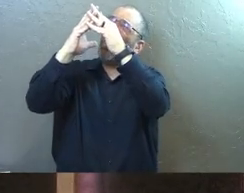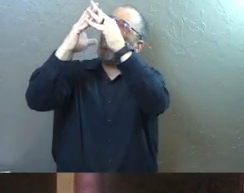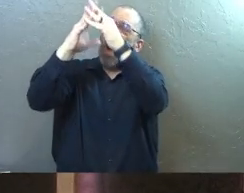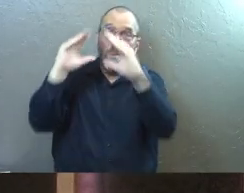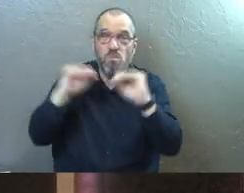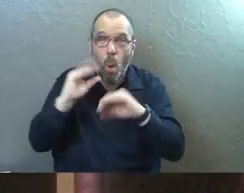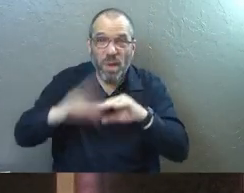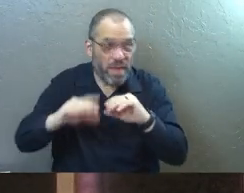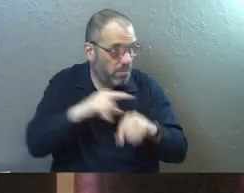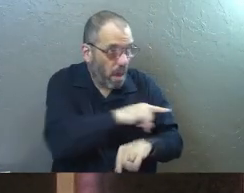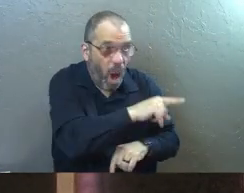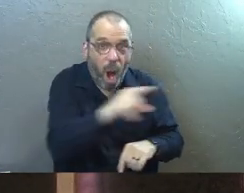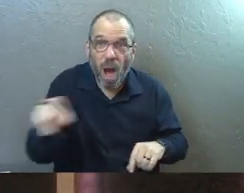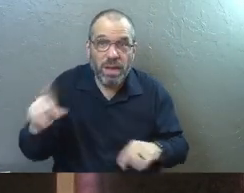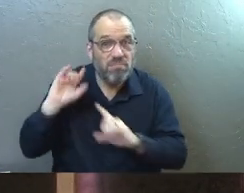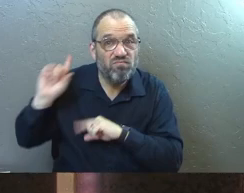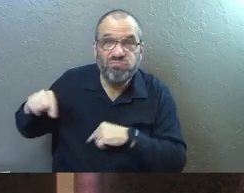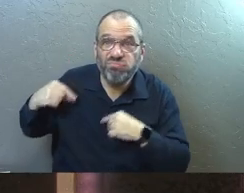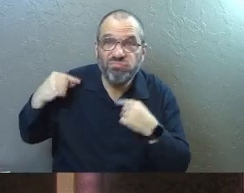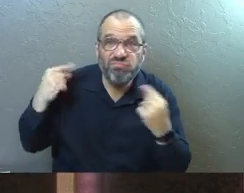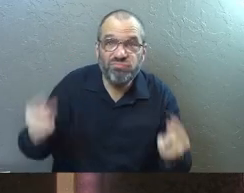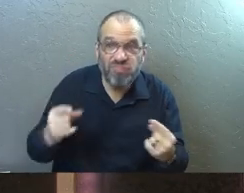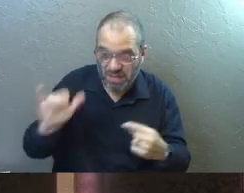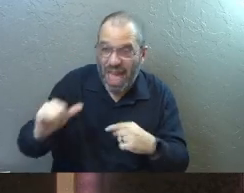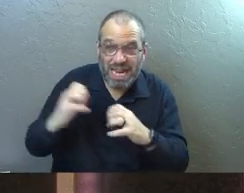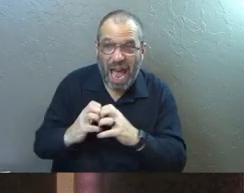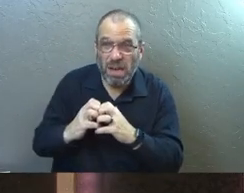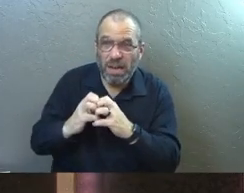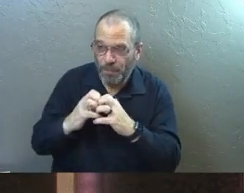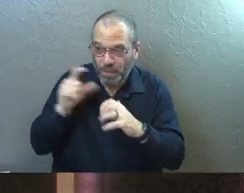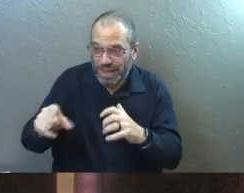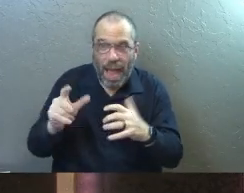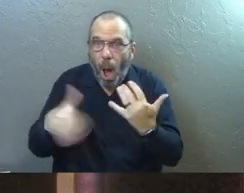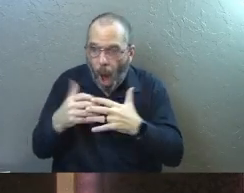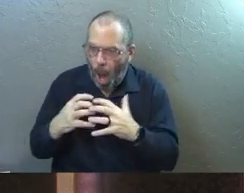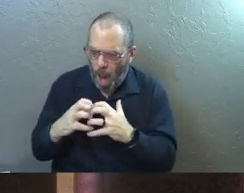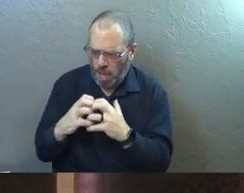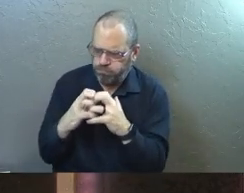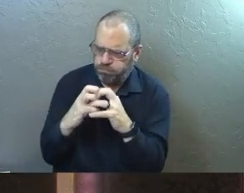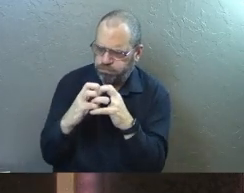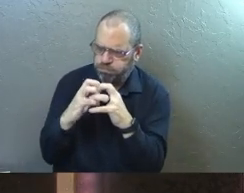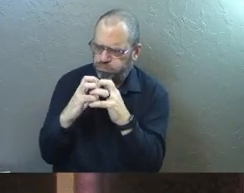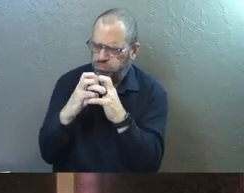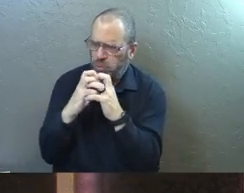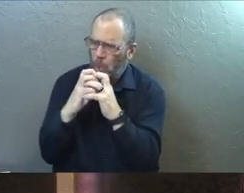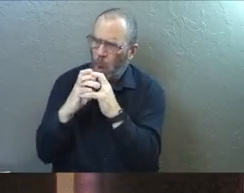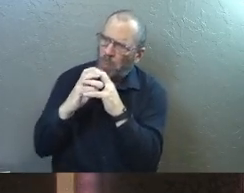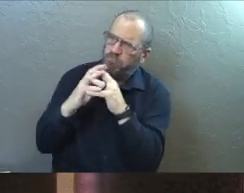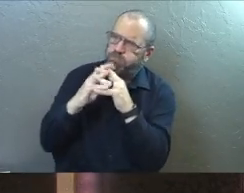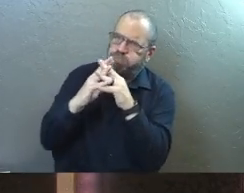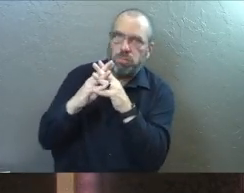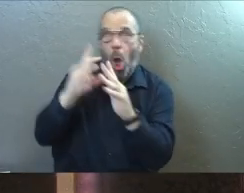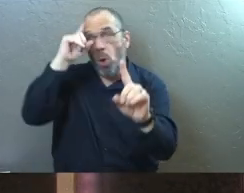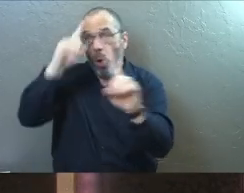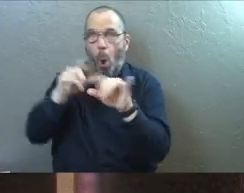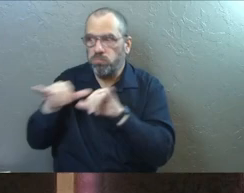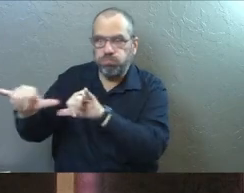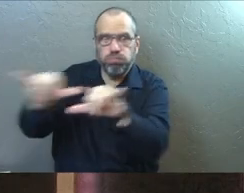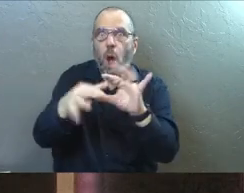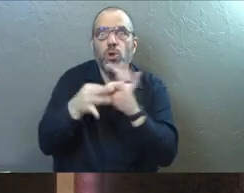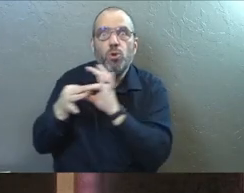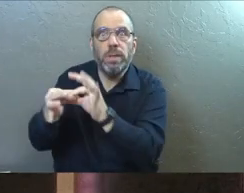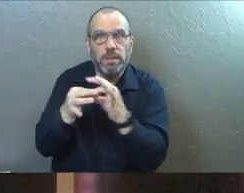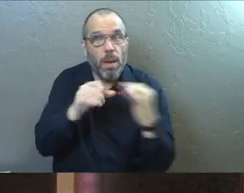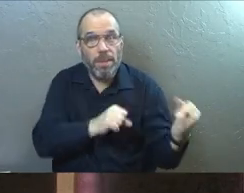much more than anybody else has done up until that point, because they all got together and they shared the same goals. Unity